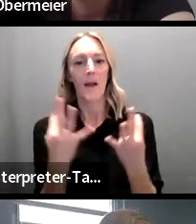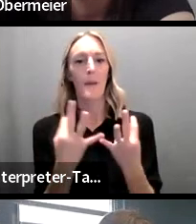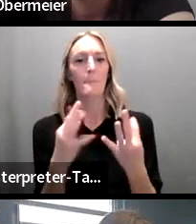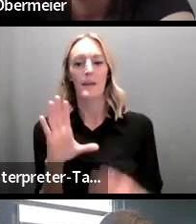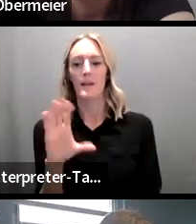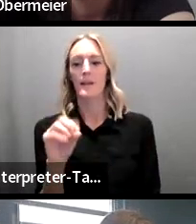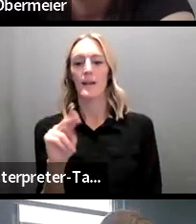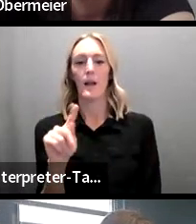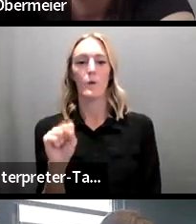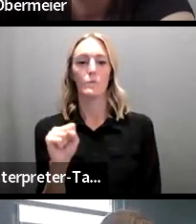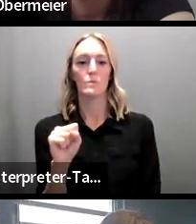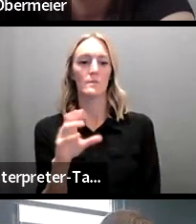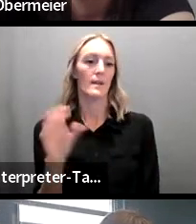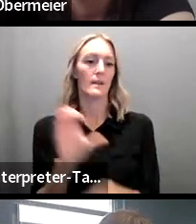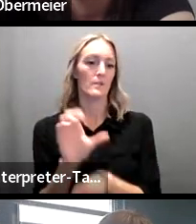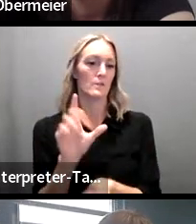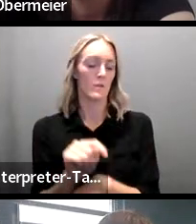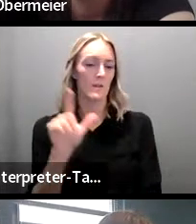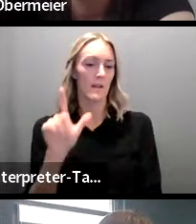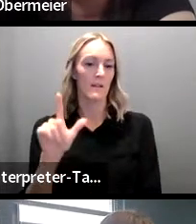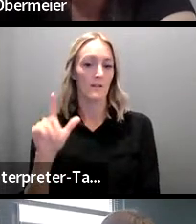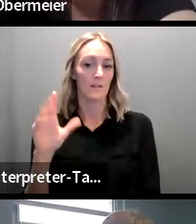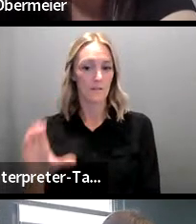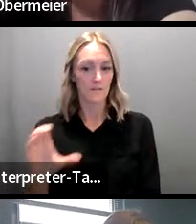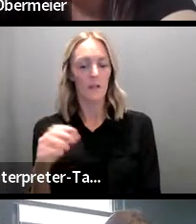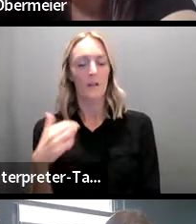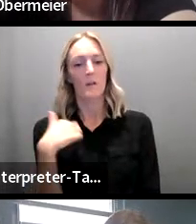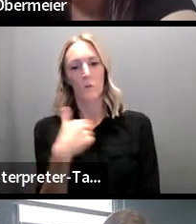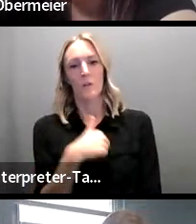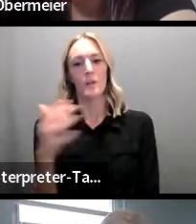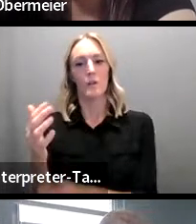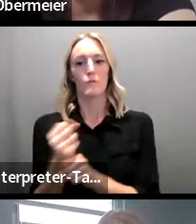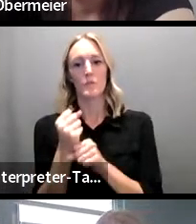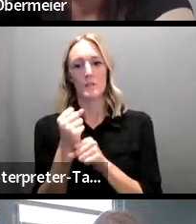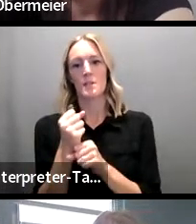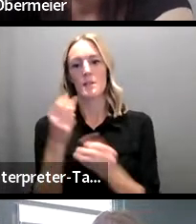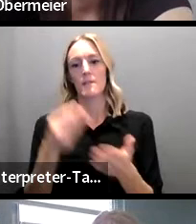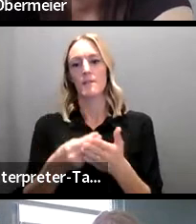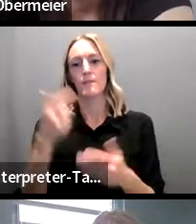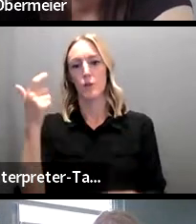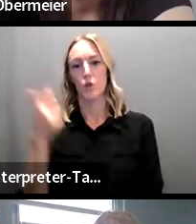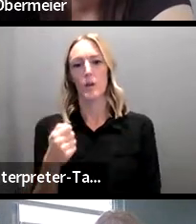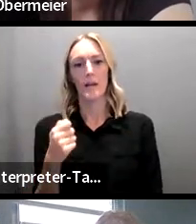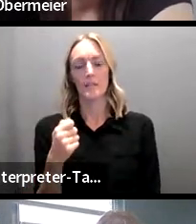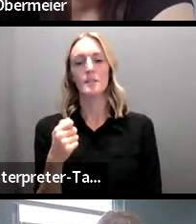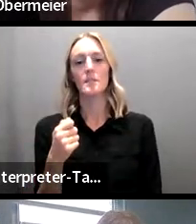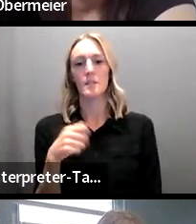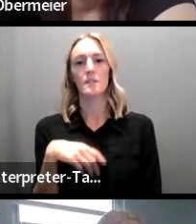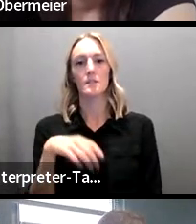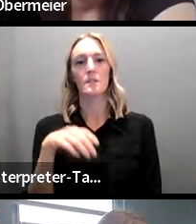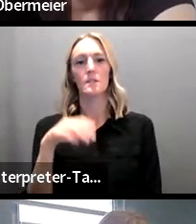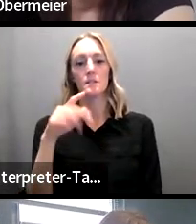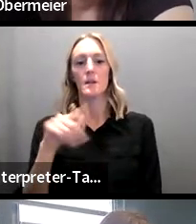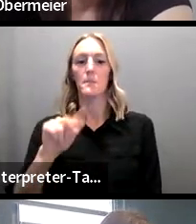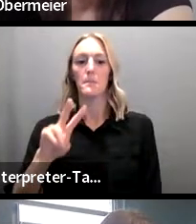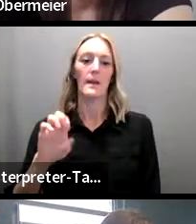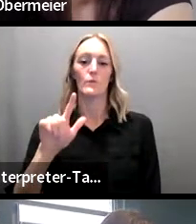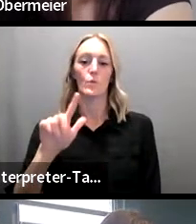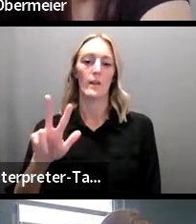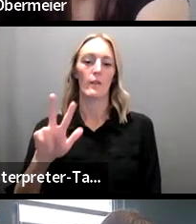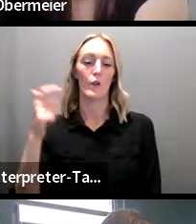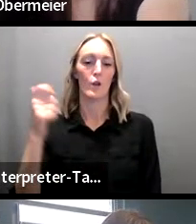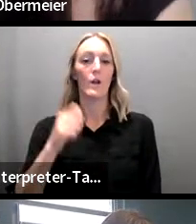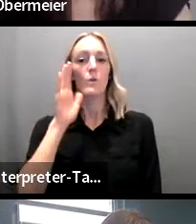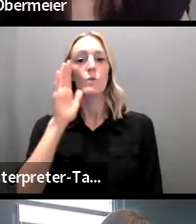Consultants, LLC. We have received a grant, a PAVE 23 grant. So we will start our